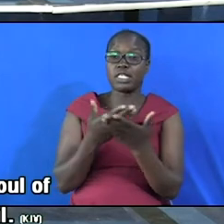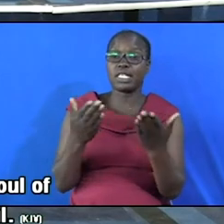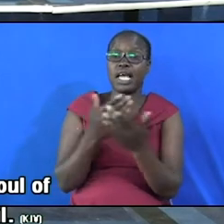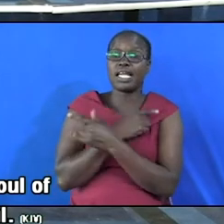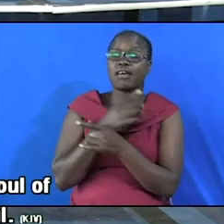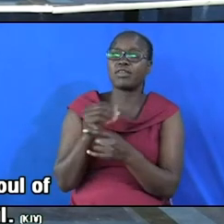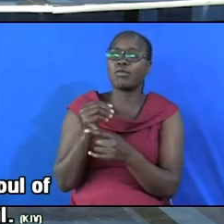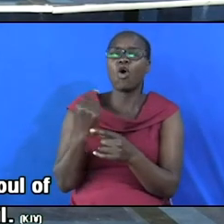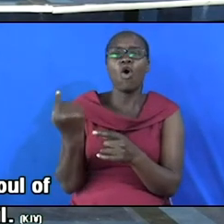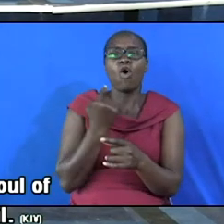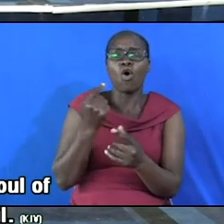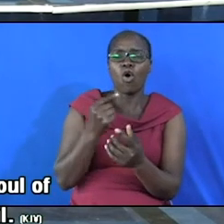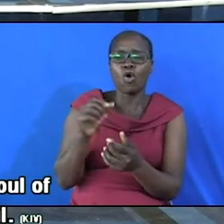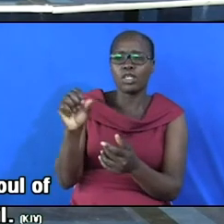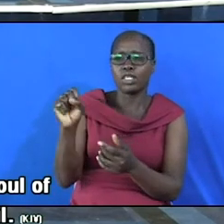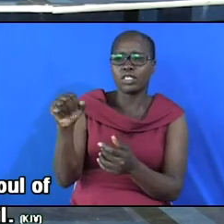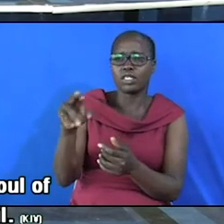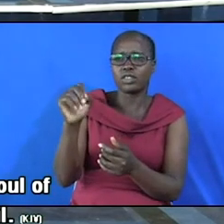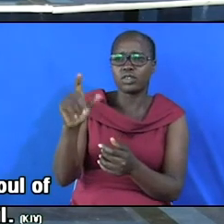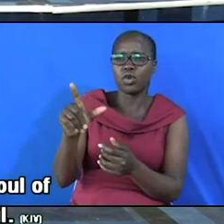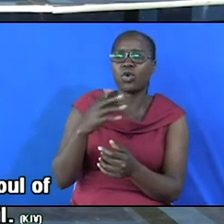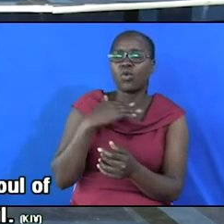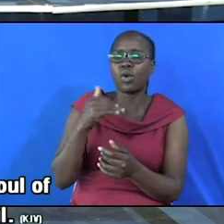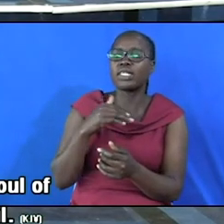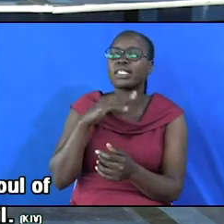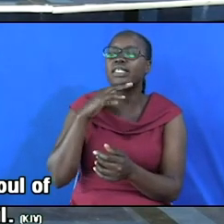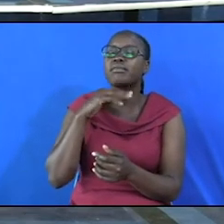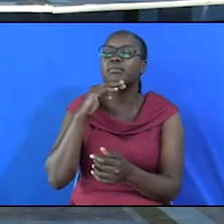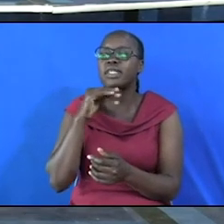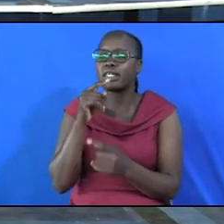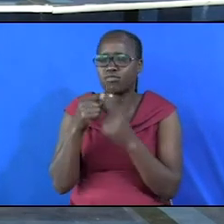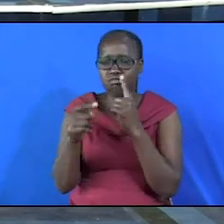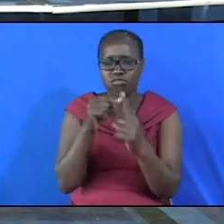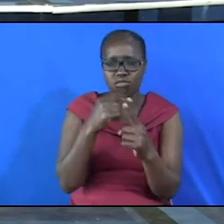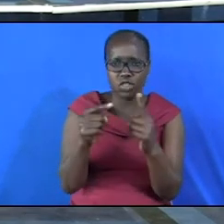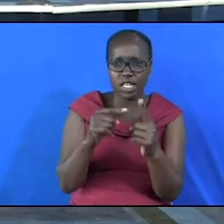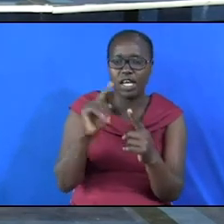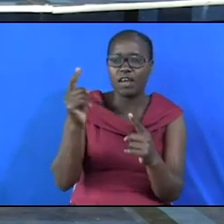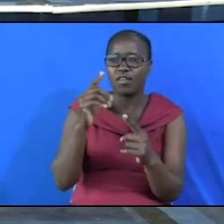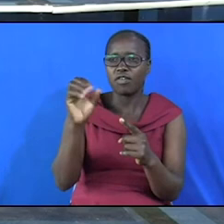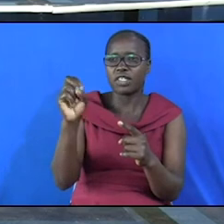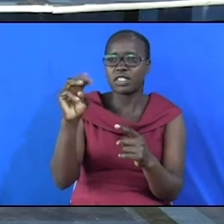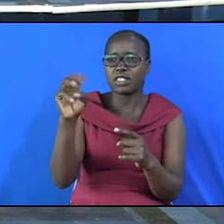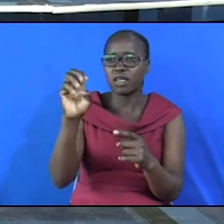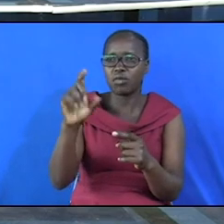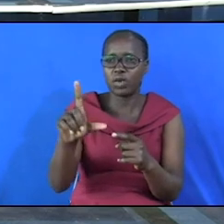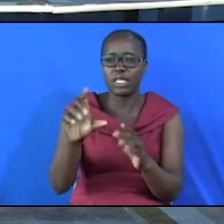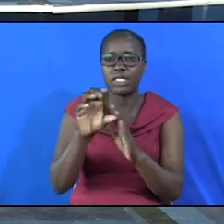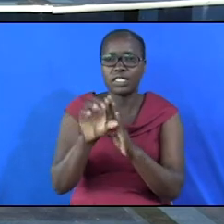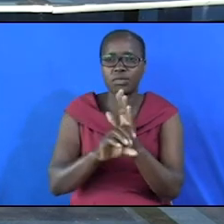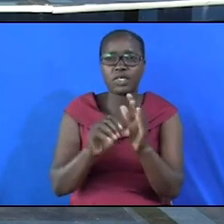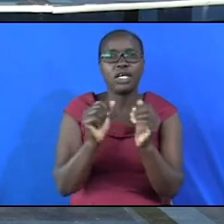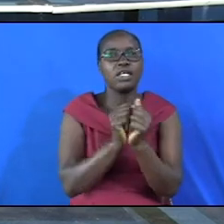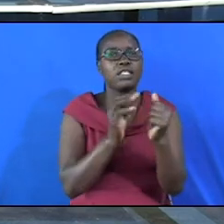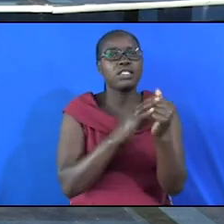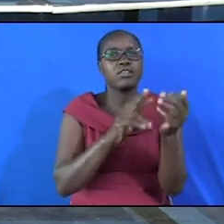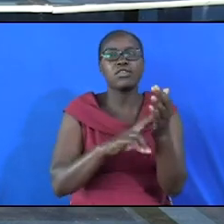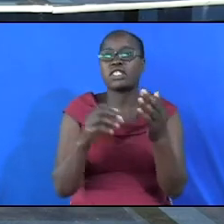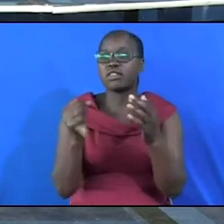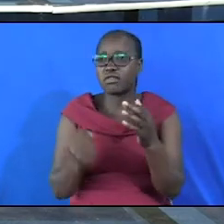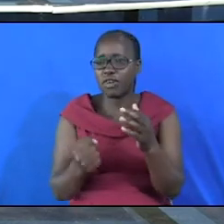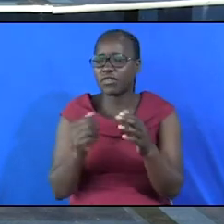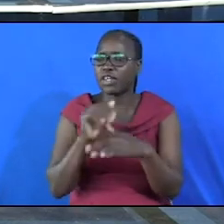him, except Saul, who wanted to kill him. Because when you study 1 Samuel 18 verses 5, the Bible says